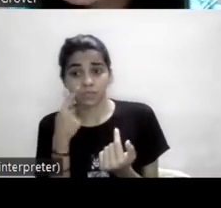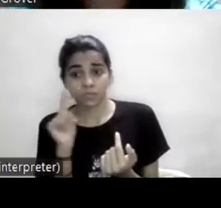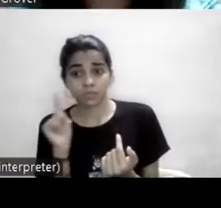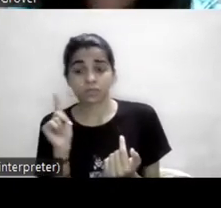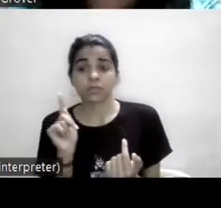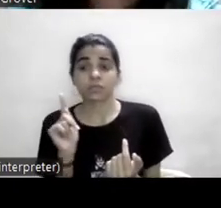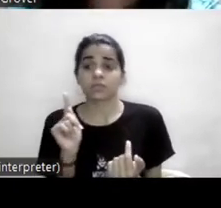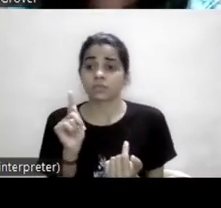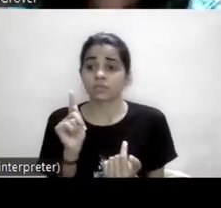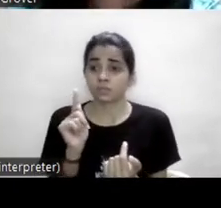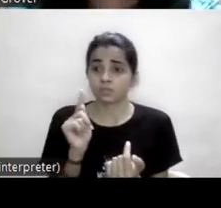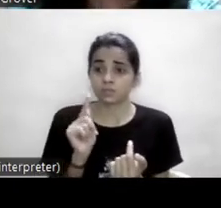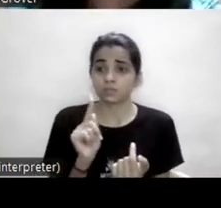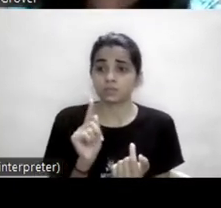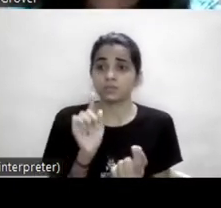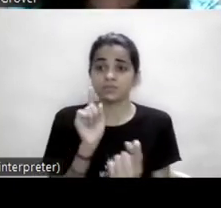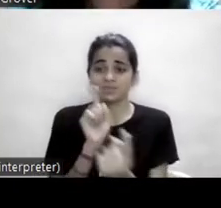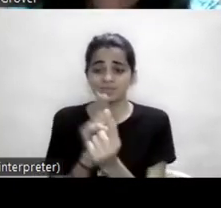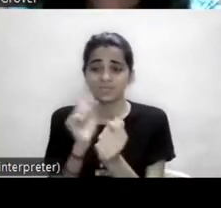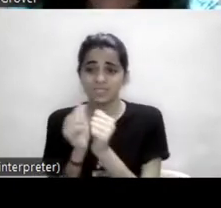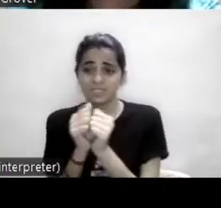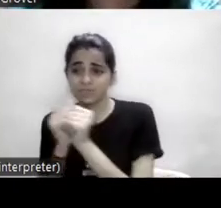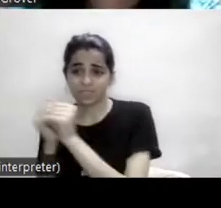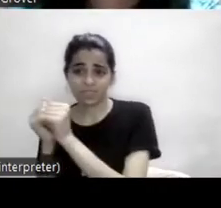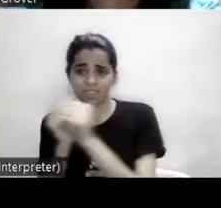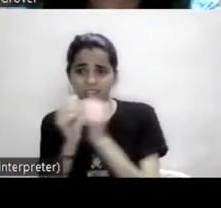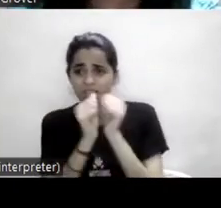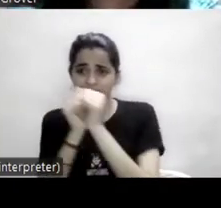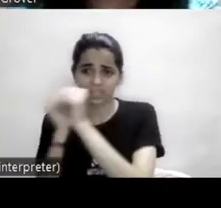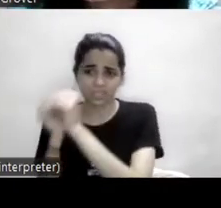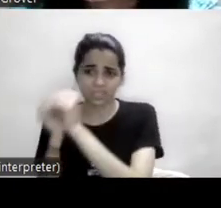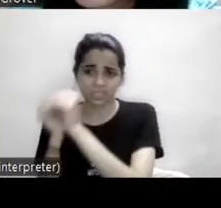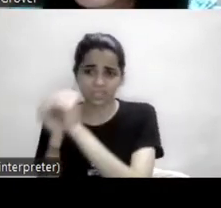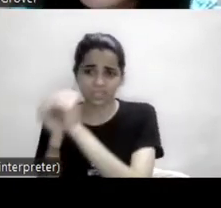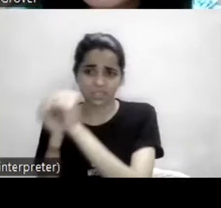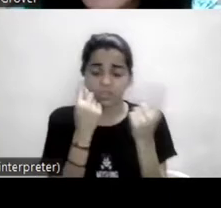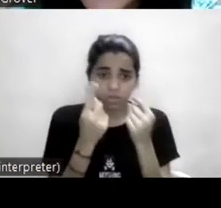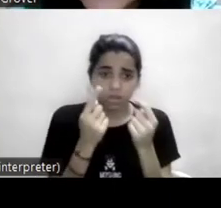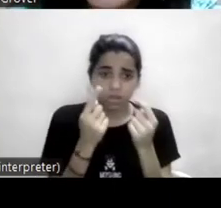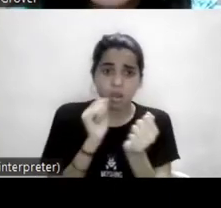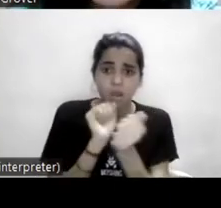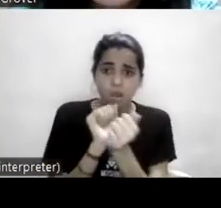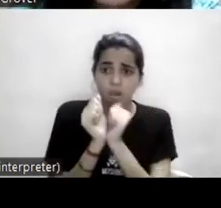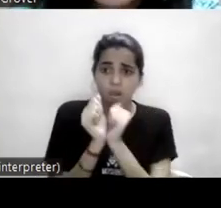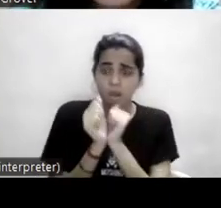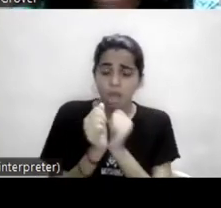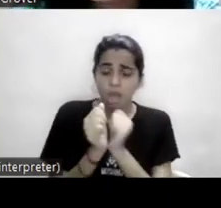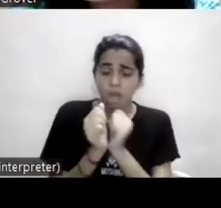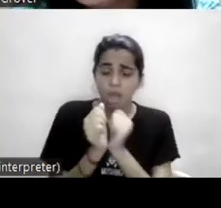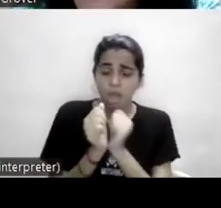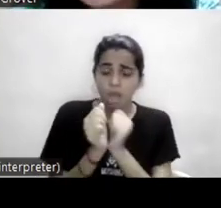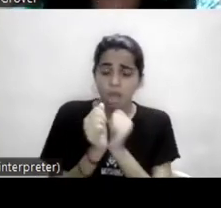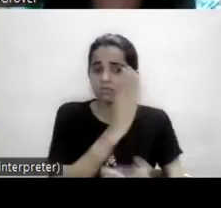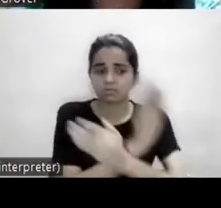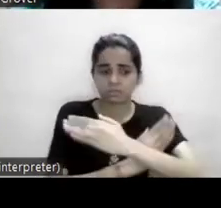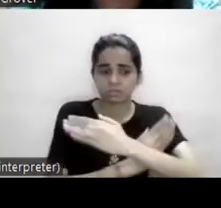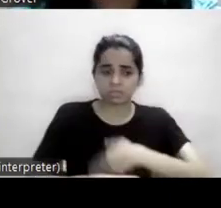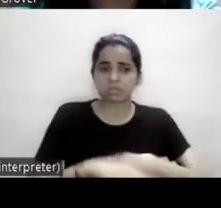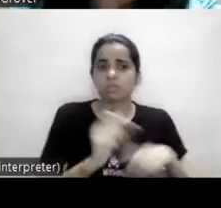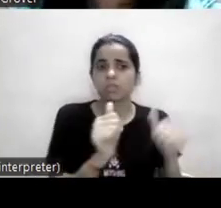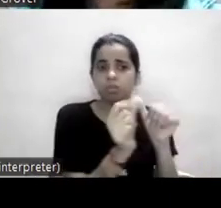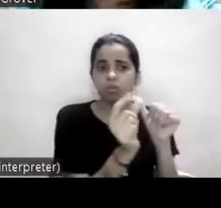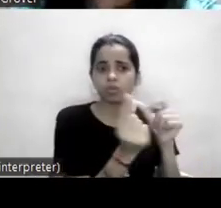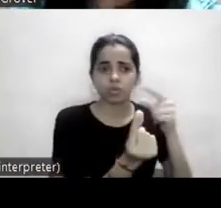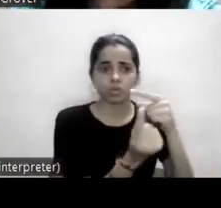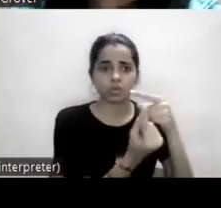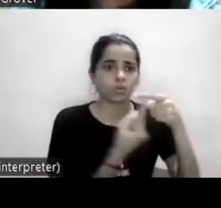from pillar to pillar, you know, finding a, you know, diagnose for their kid, and would do anything to